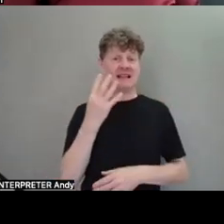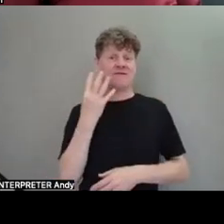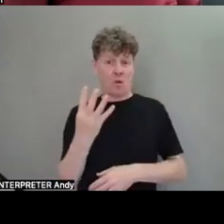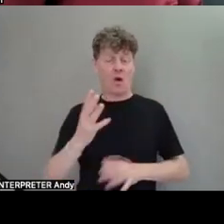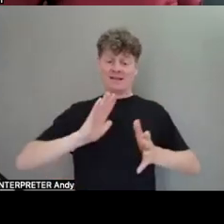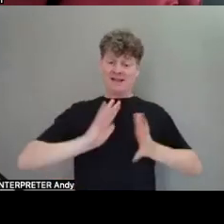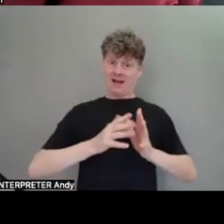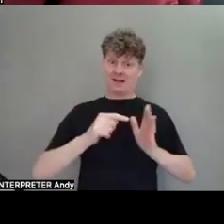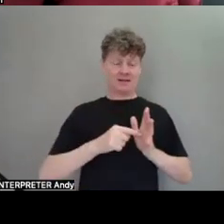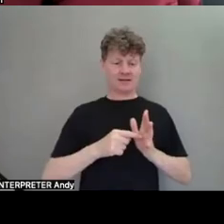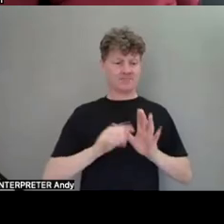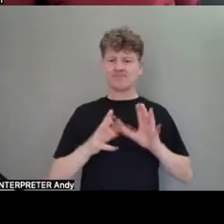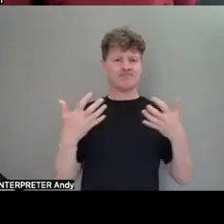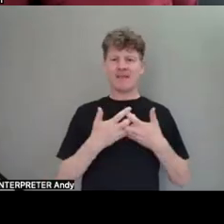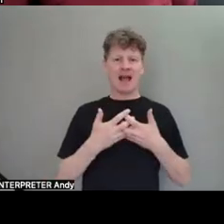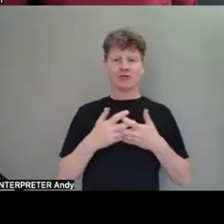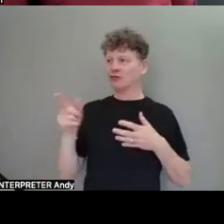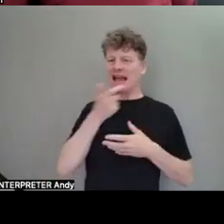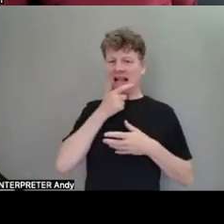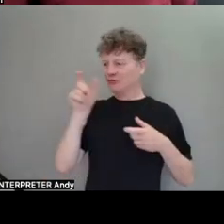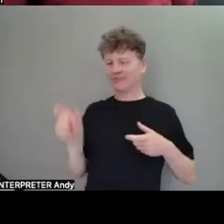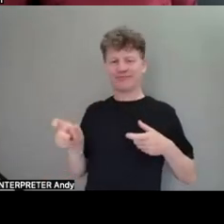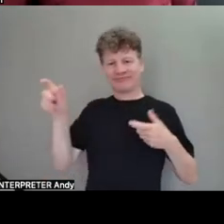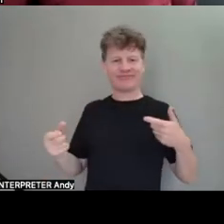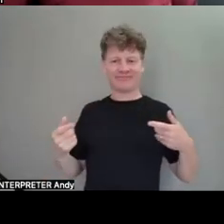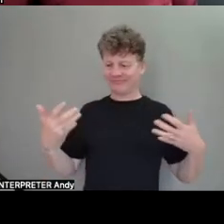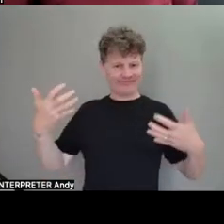unmatched to English entries.